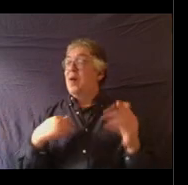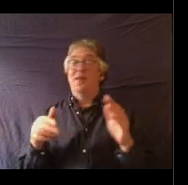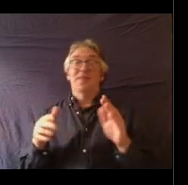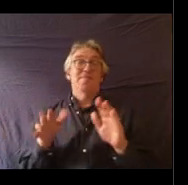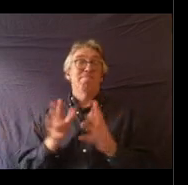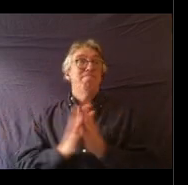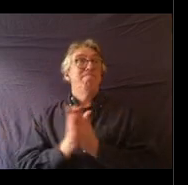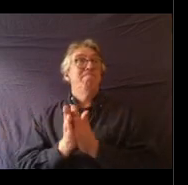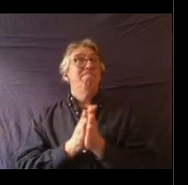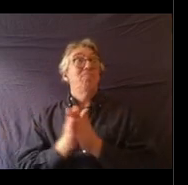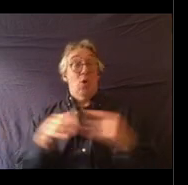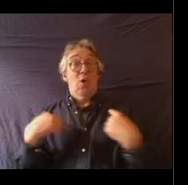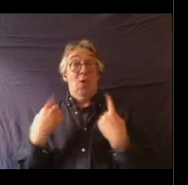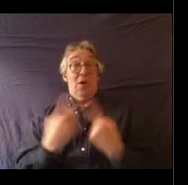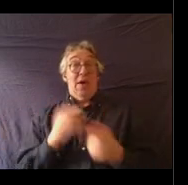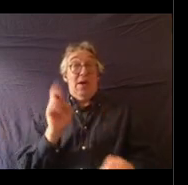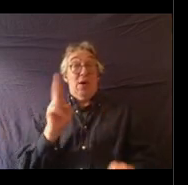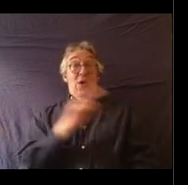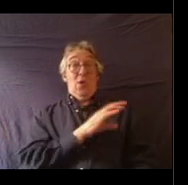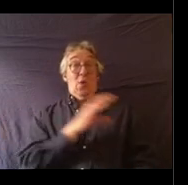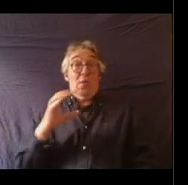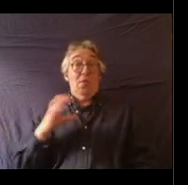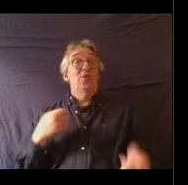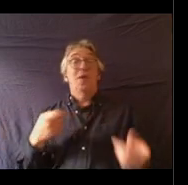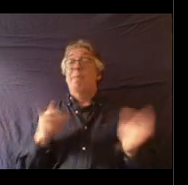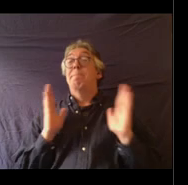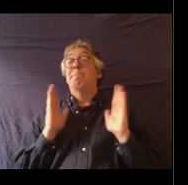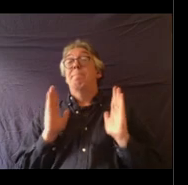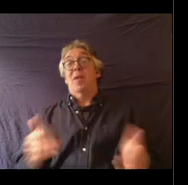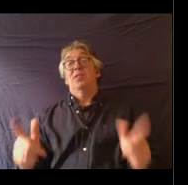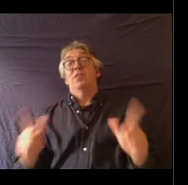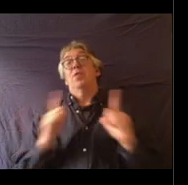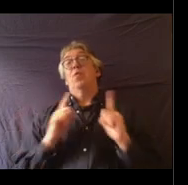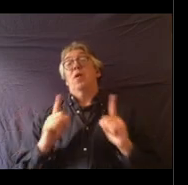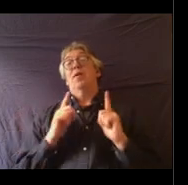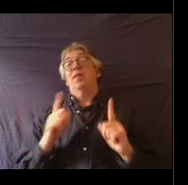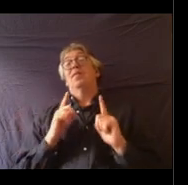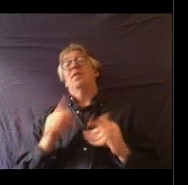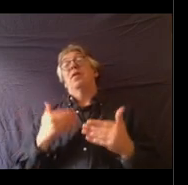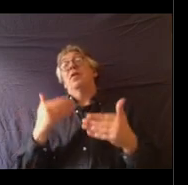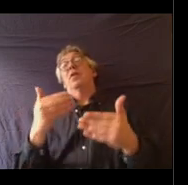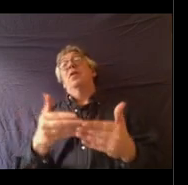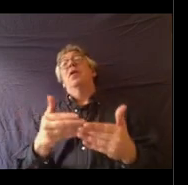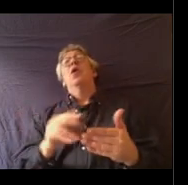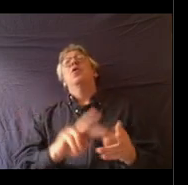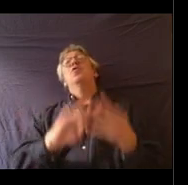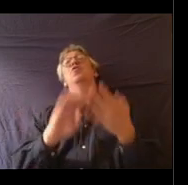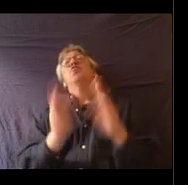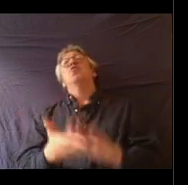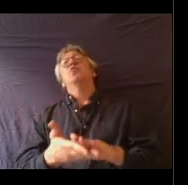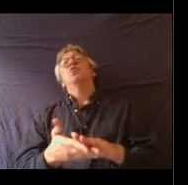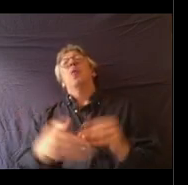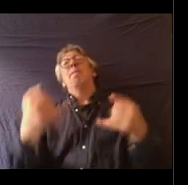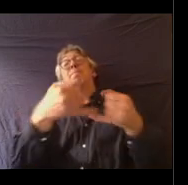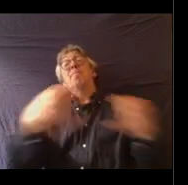we from the Commission, we really have to wait for this transposition period to be over.